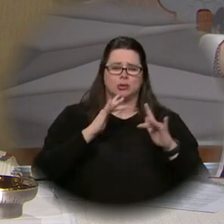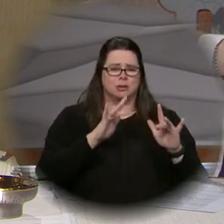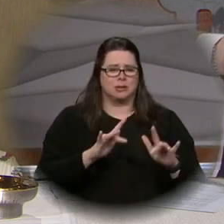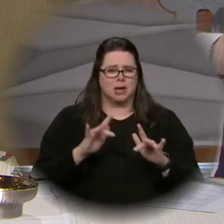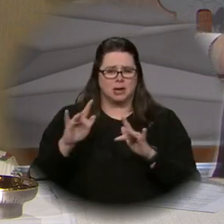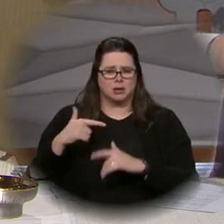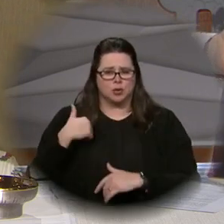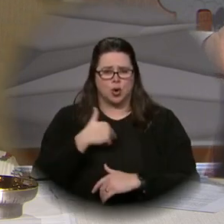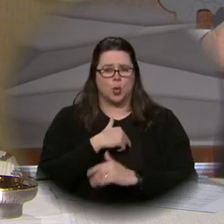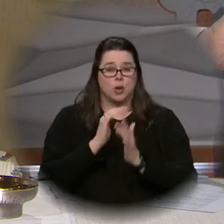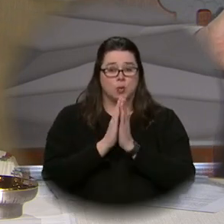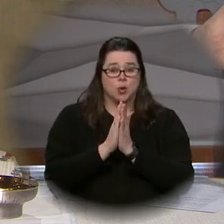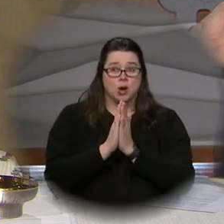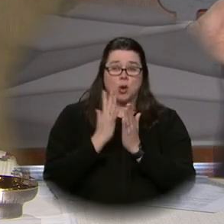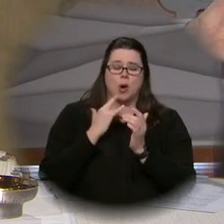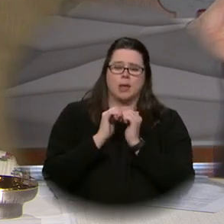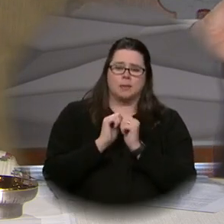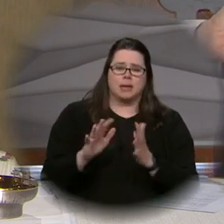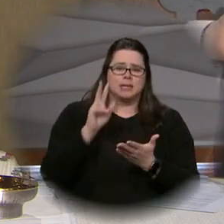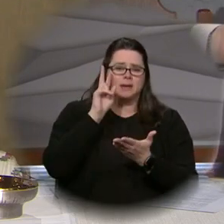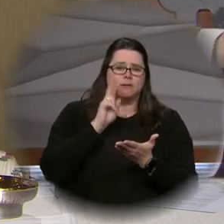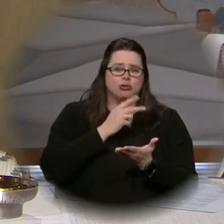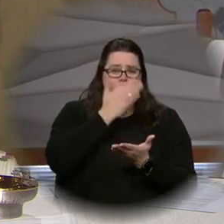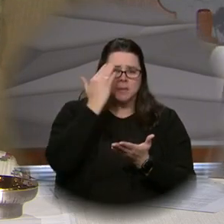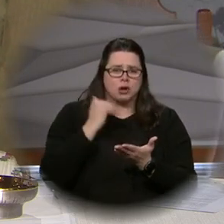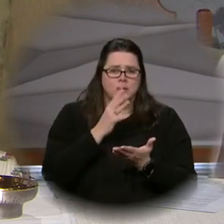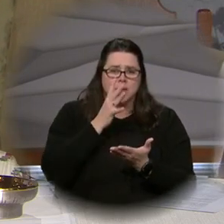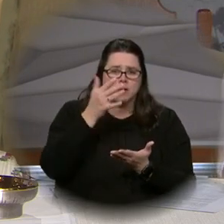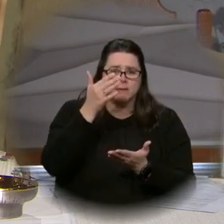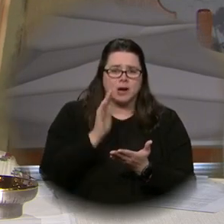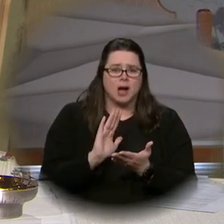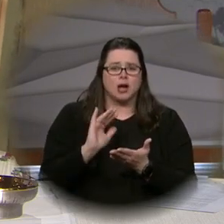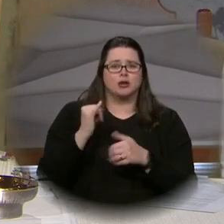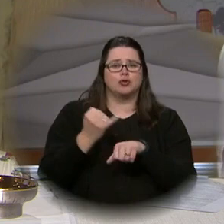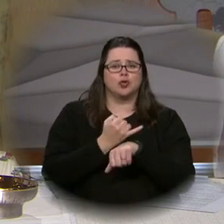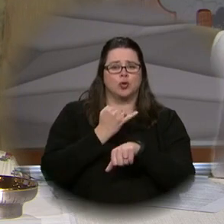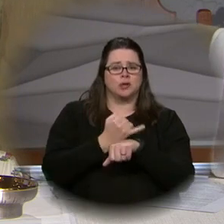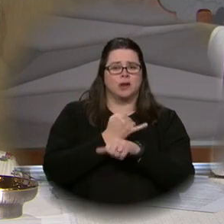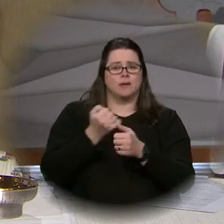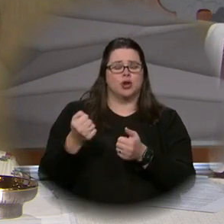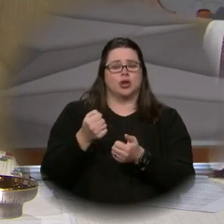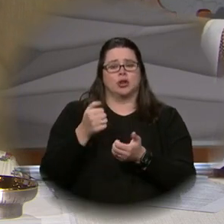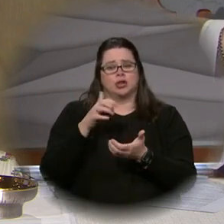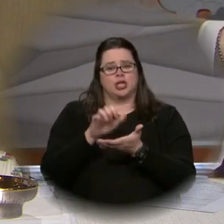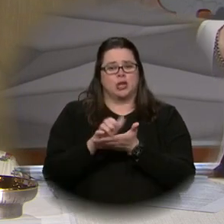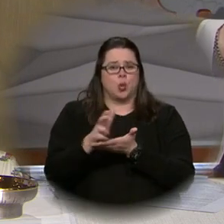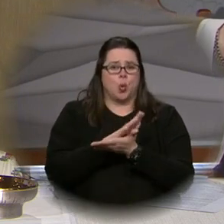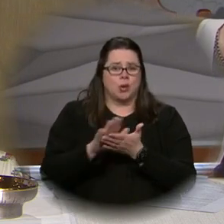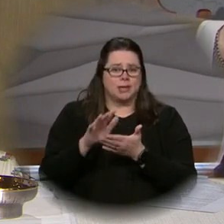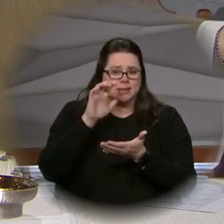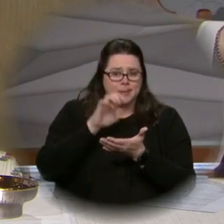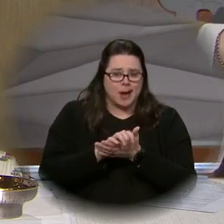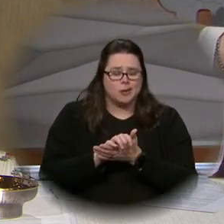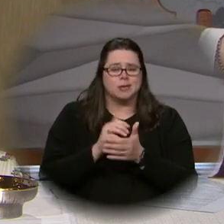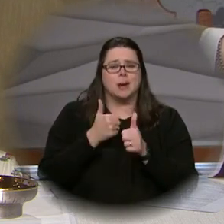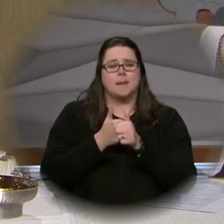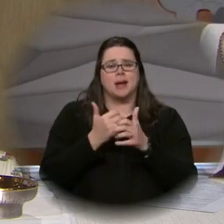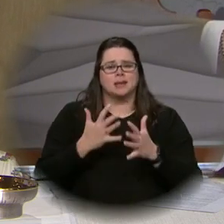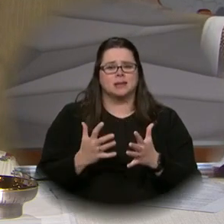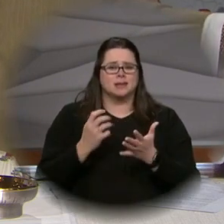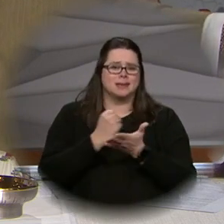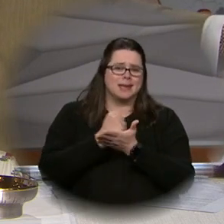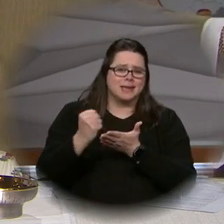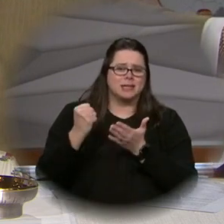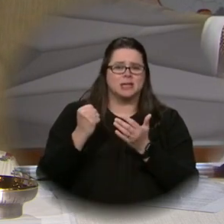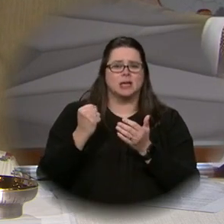us all, we pray, that with the Blessed Virgin Mary, Mother of God, Joseph, her chaste and holy spouse, the blessed apostles, all the saints and